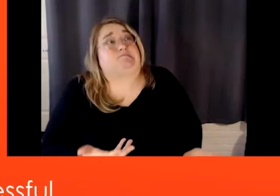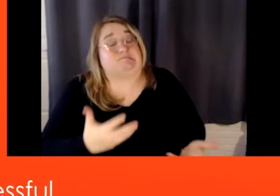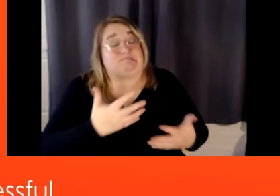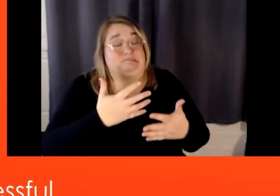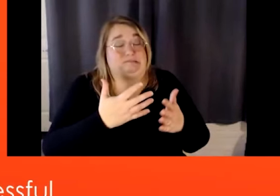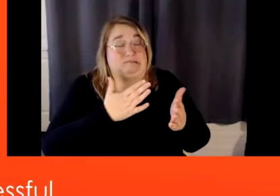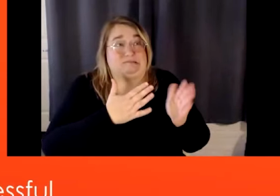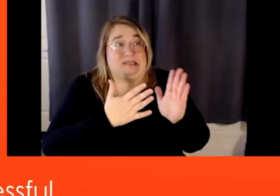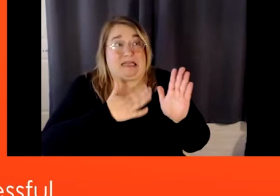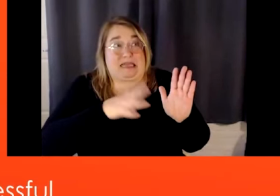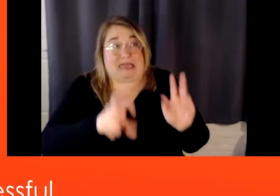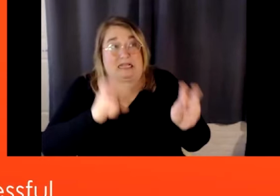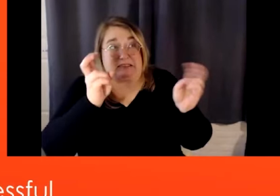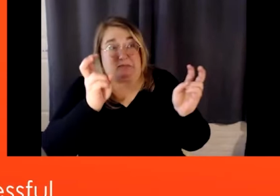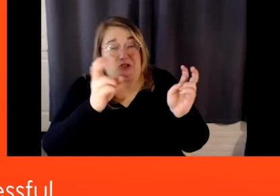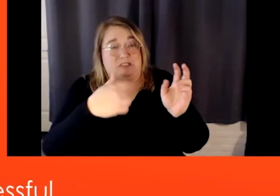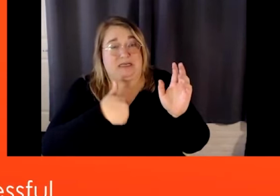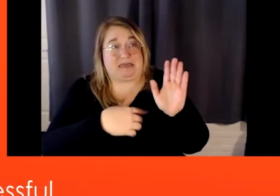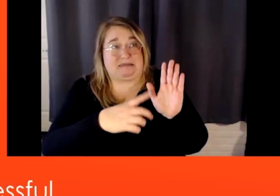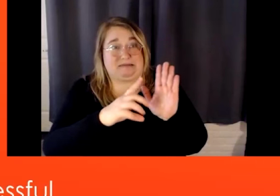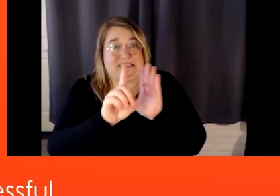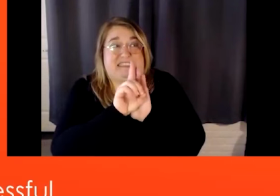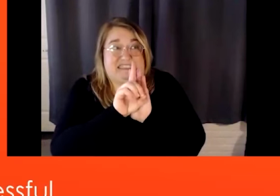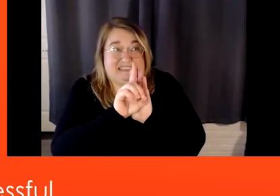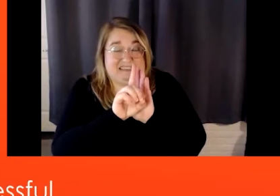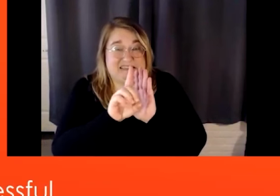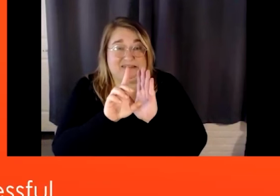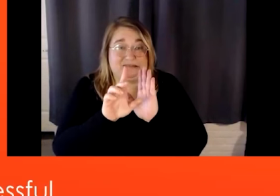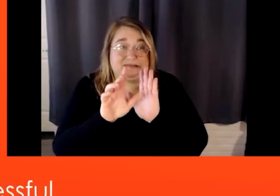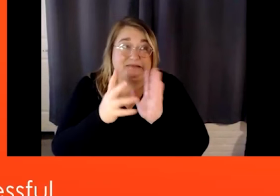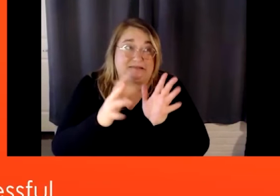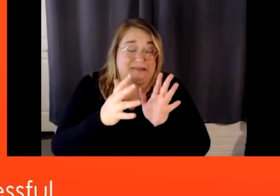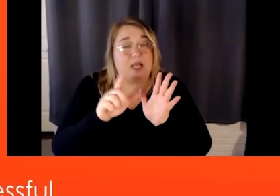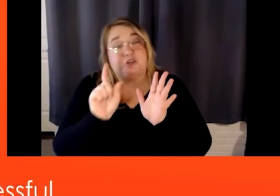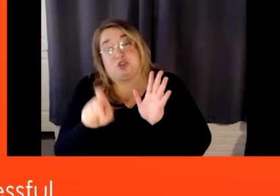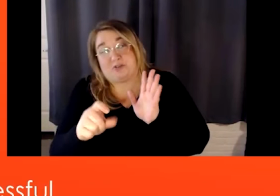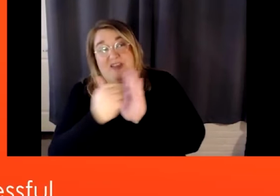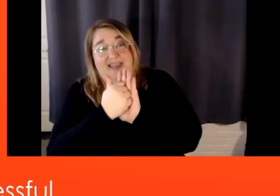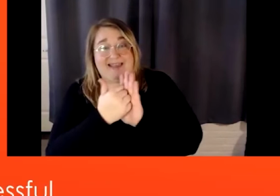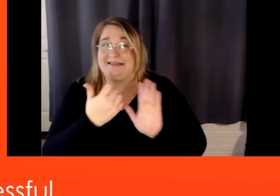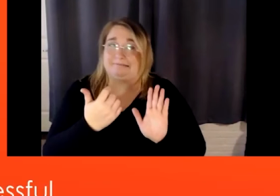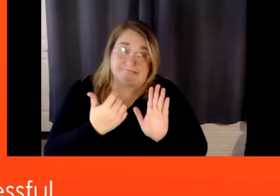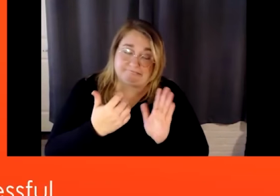did better in other subject matter, and in that other subject matter, they were strong.